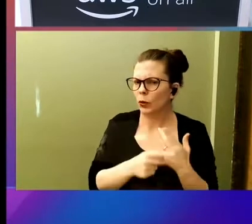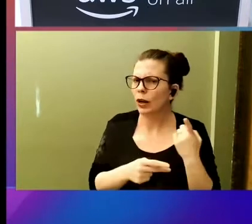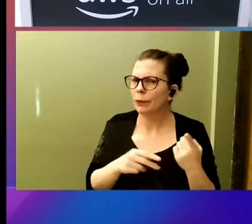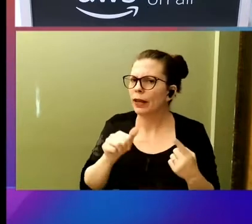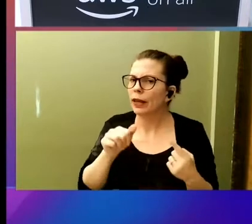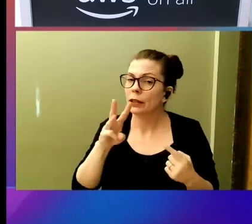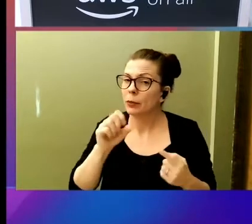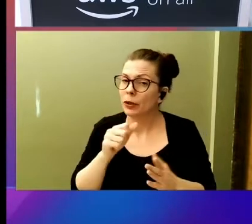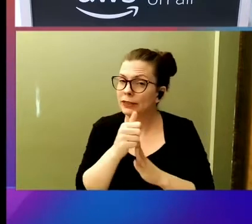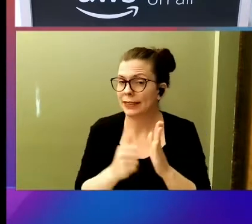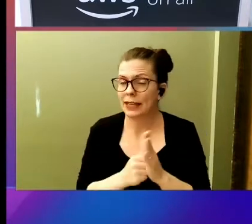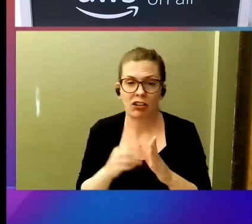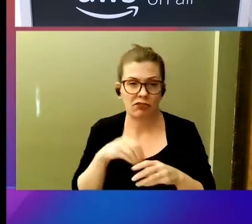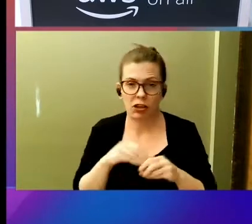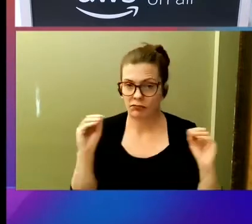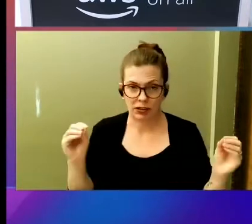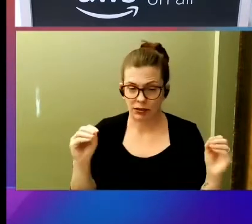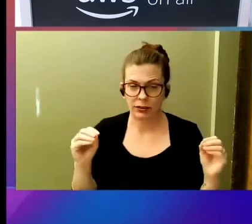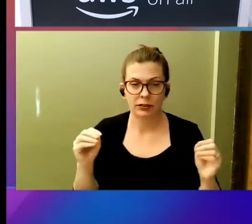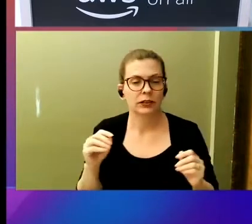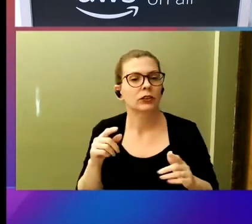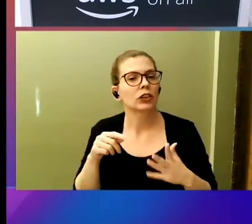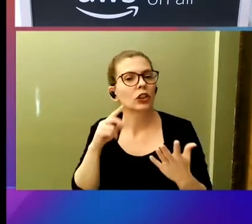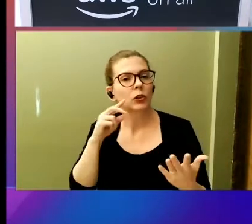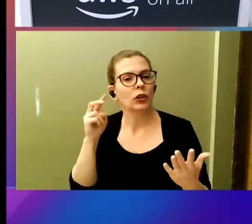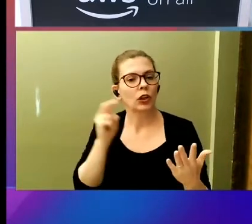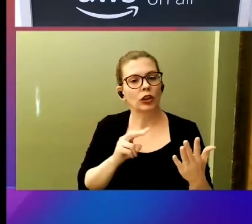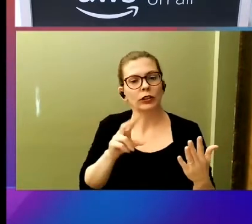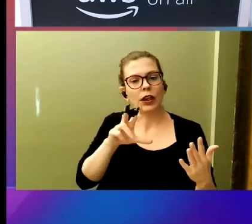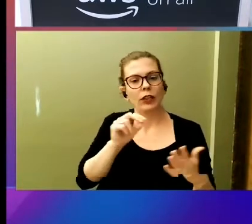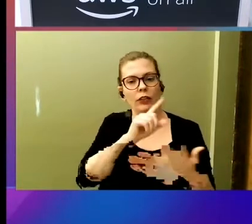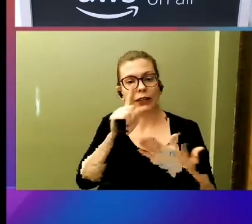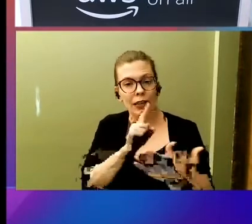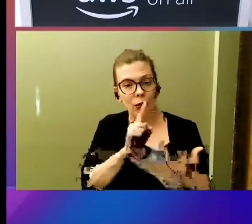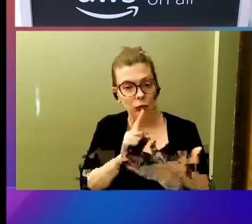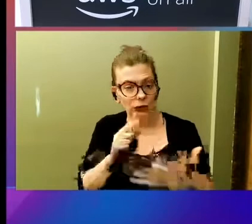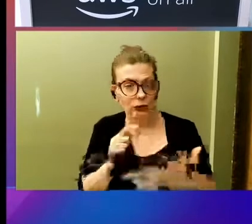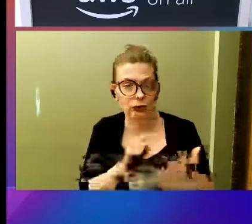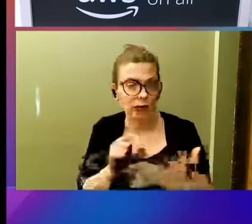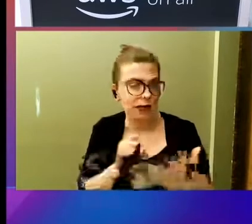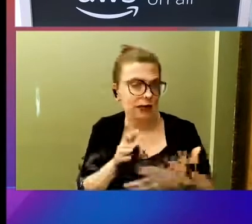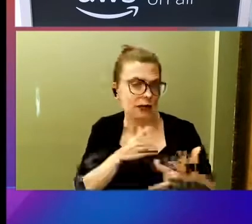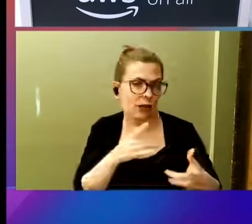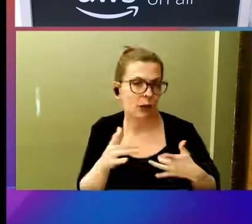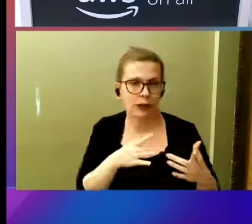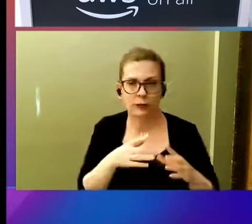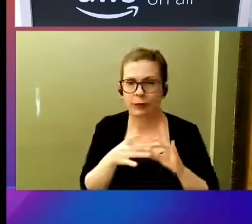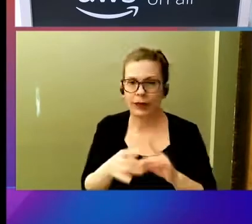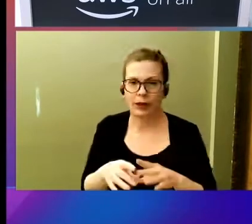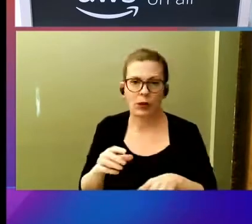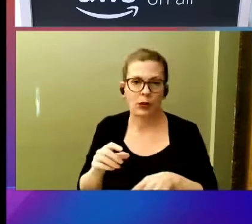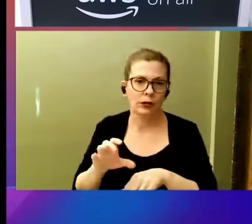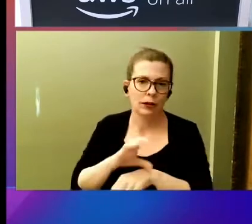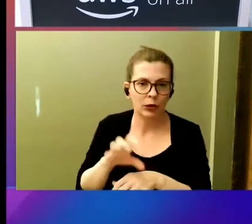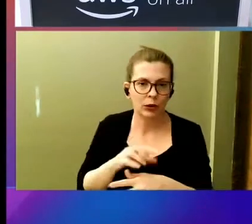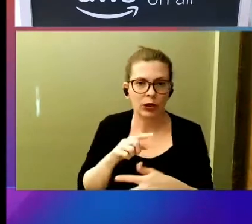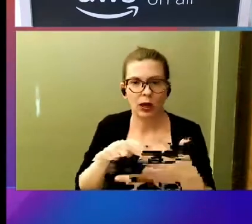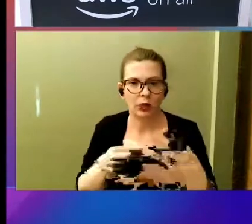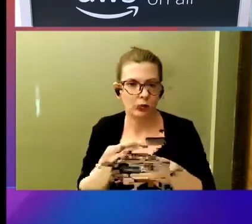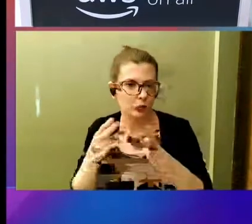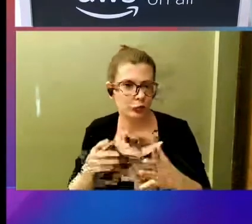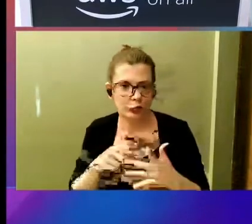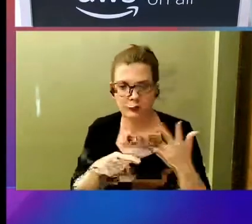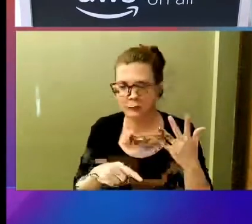you just have to take a look at the 30 hours of training. You're not worried about compute instances or usage, nothing. Just focus on